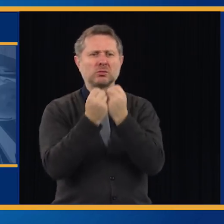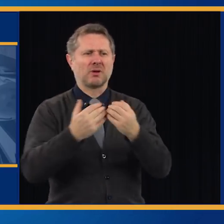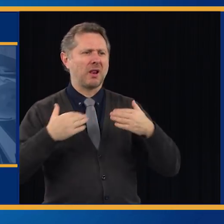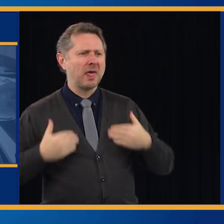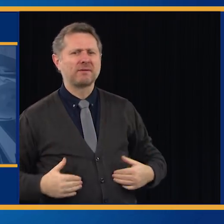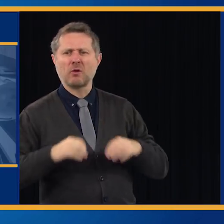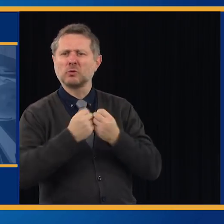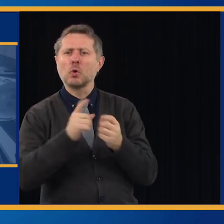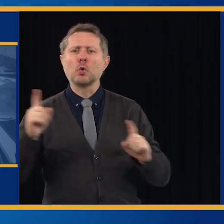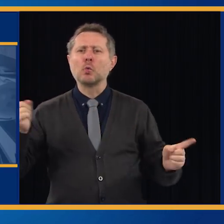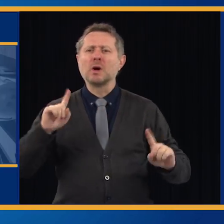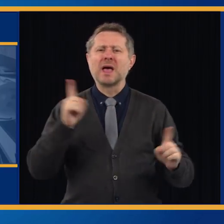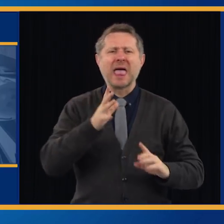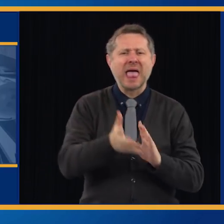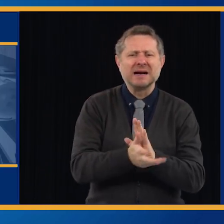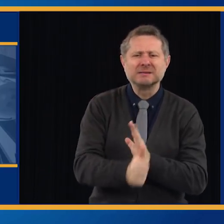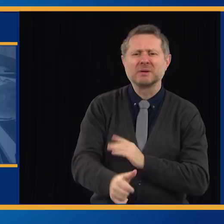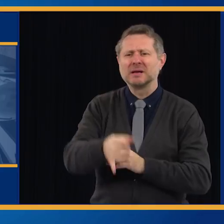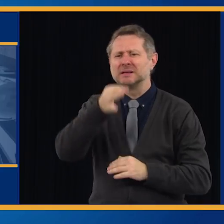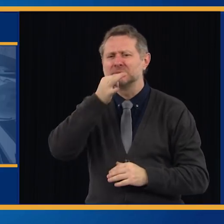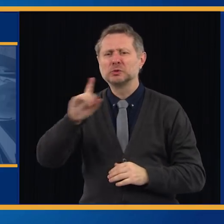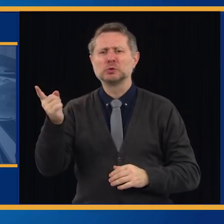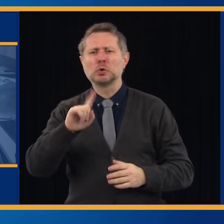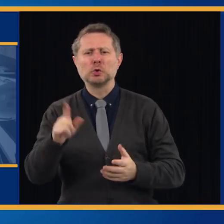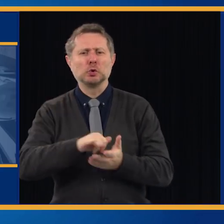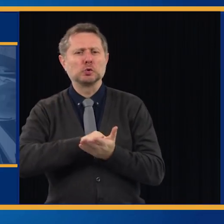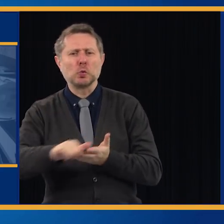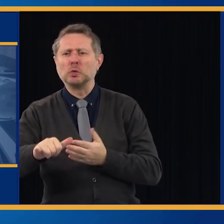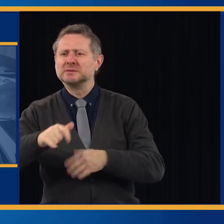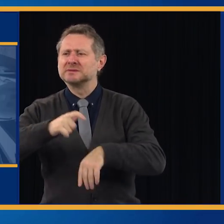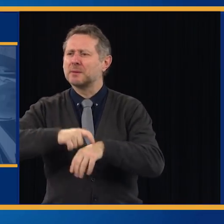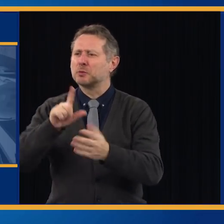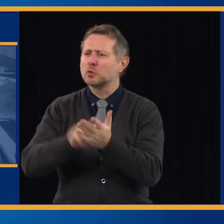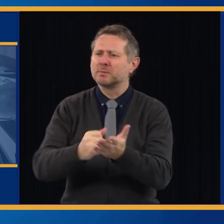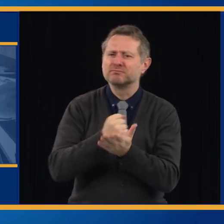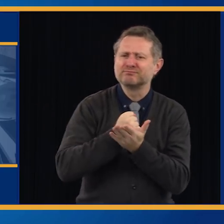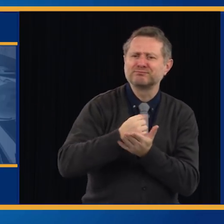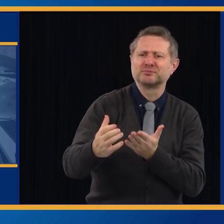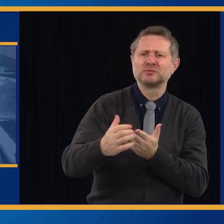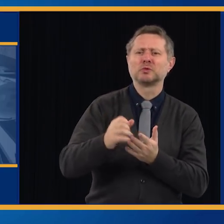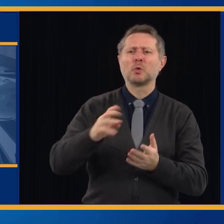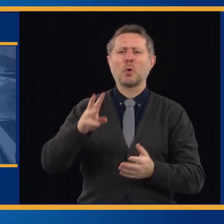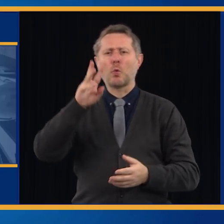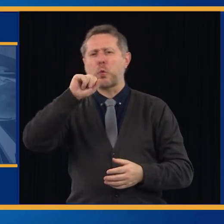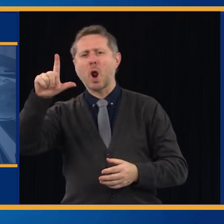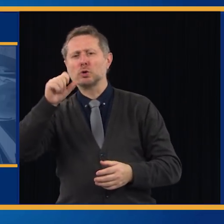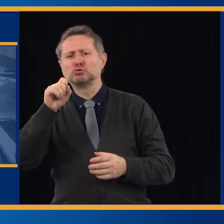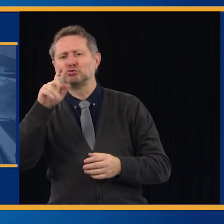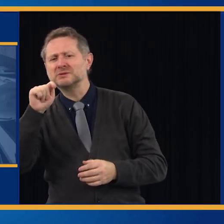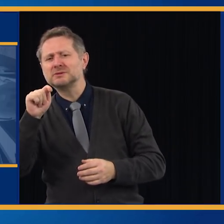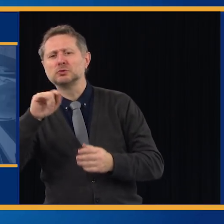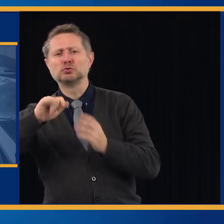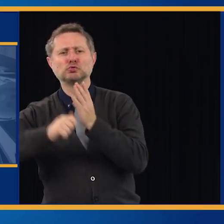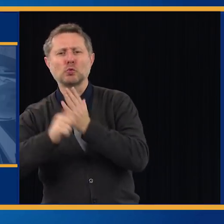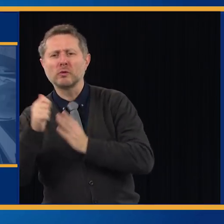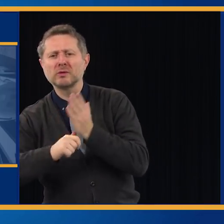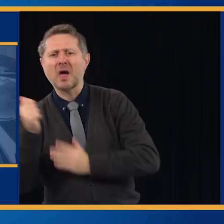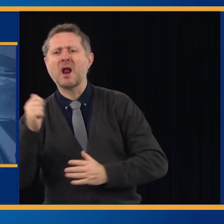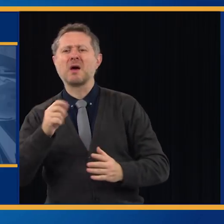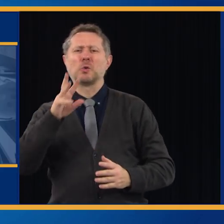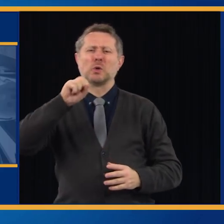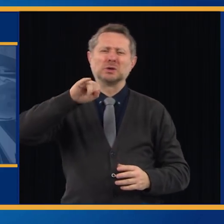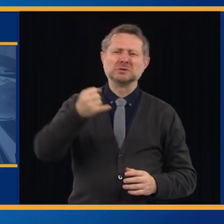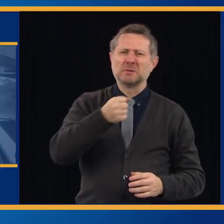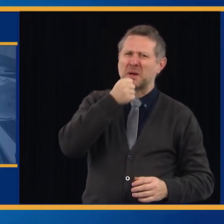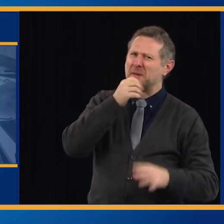Times? Where was the Wall Street Journal? Where was all the bugle blowers who should say, be careful, there's